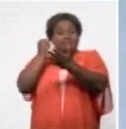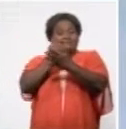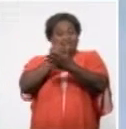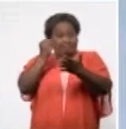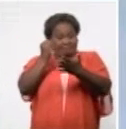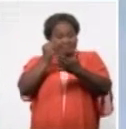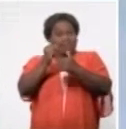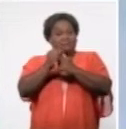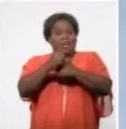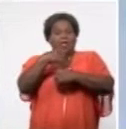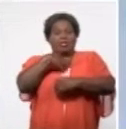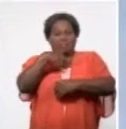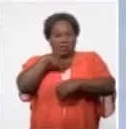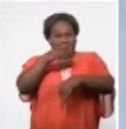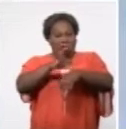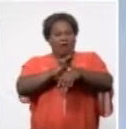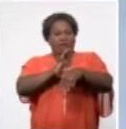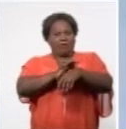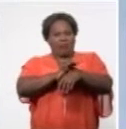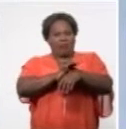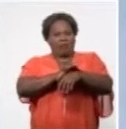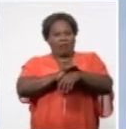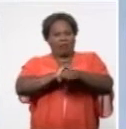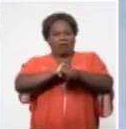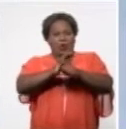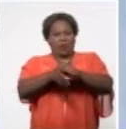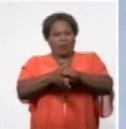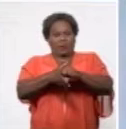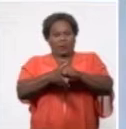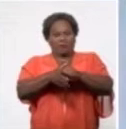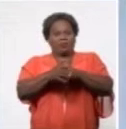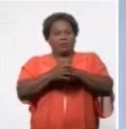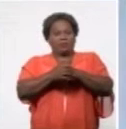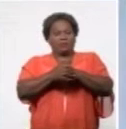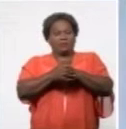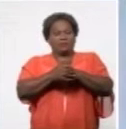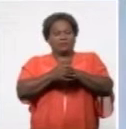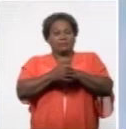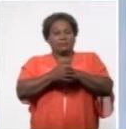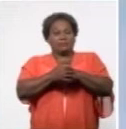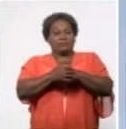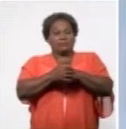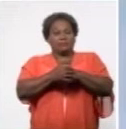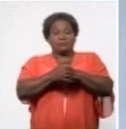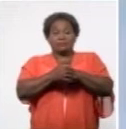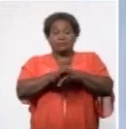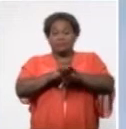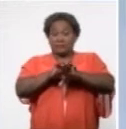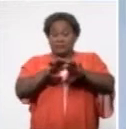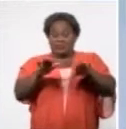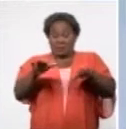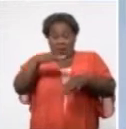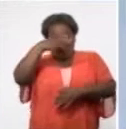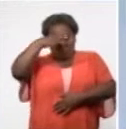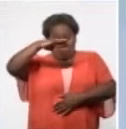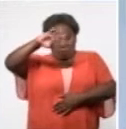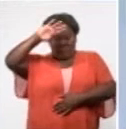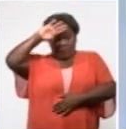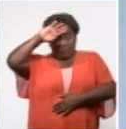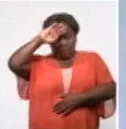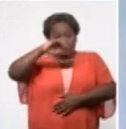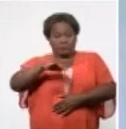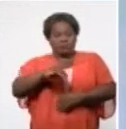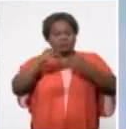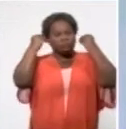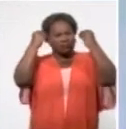3,229 samples, 4 patients have been diagnosed with SARS-CoV-2 and the COVID-19. Thus, Cuba